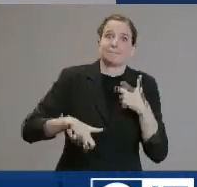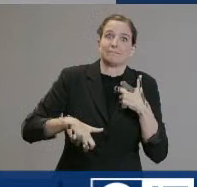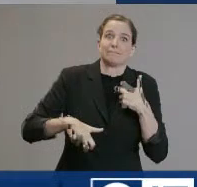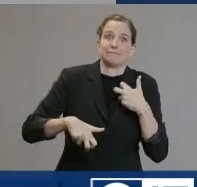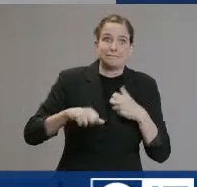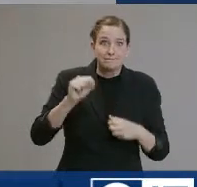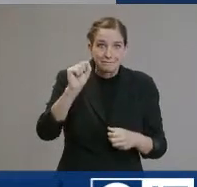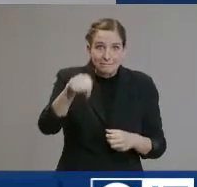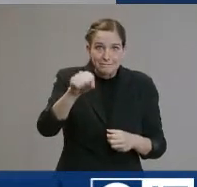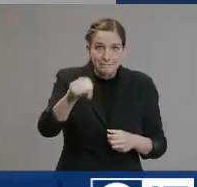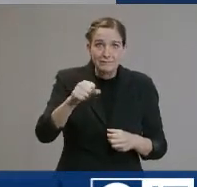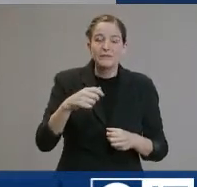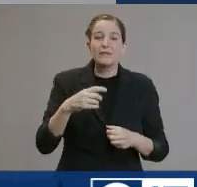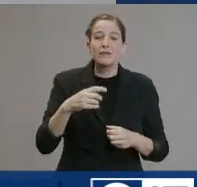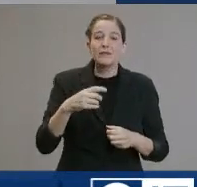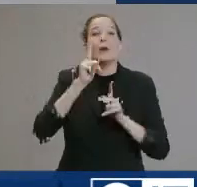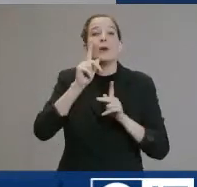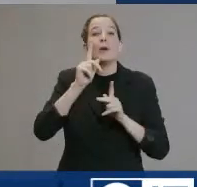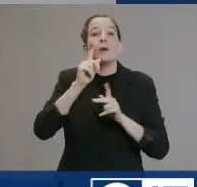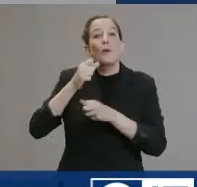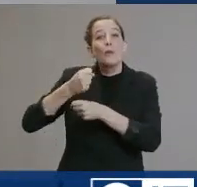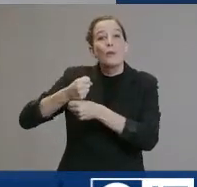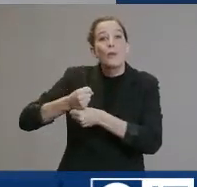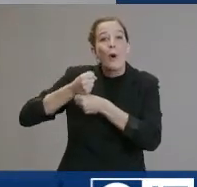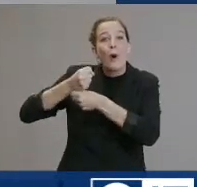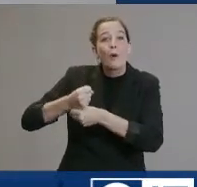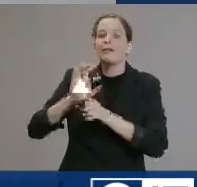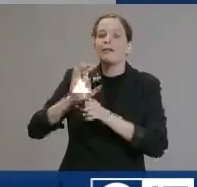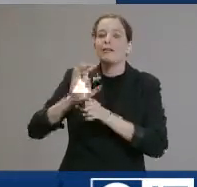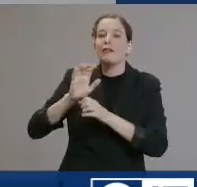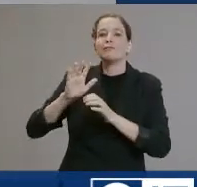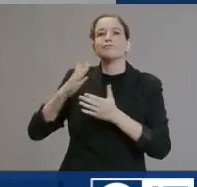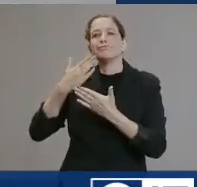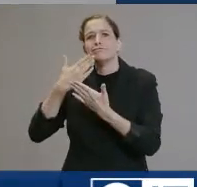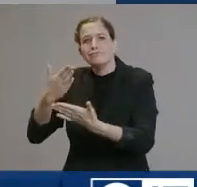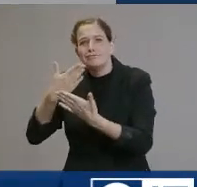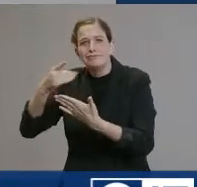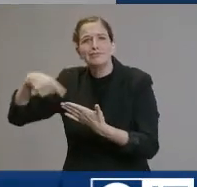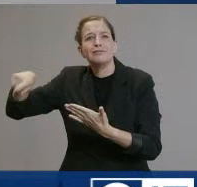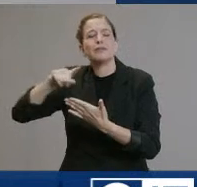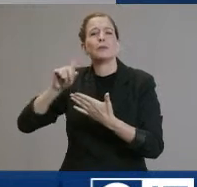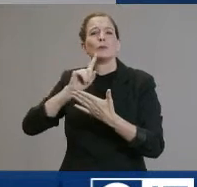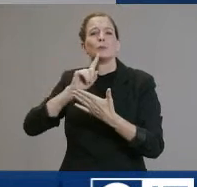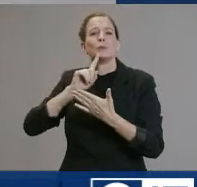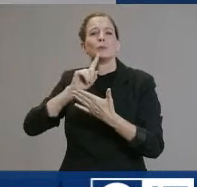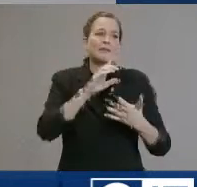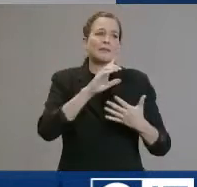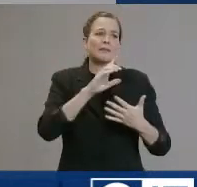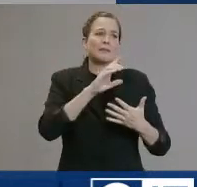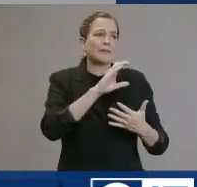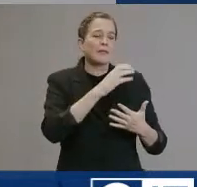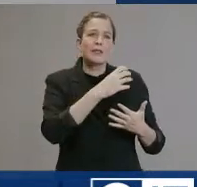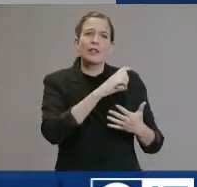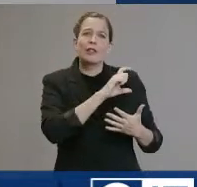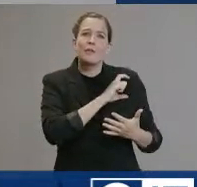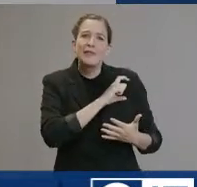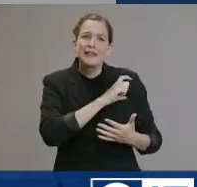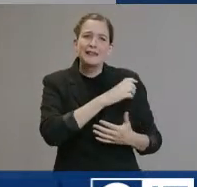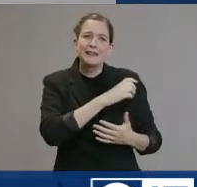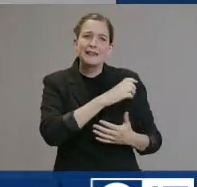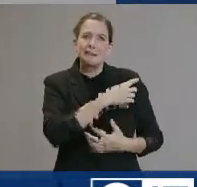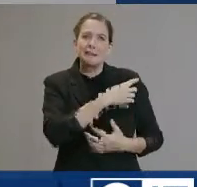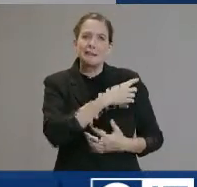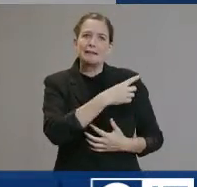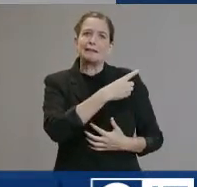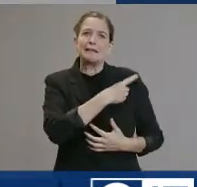protesters, all the law enforcement leaders, all the cops and deputies, and our healthcare workers,